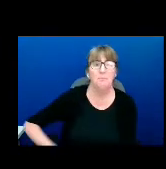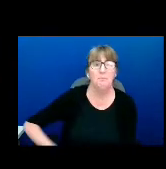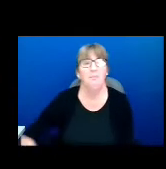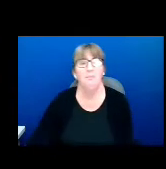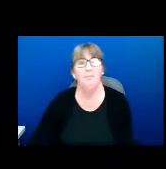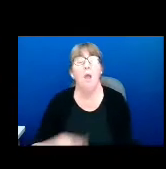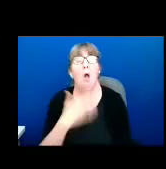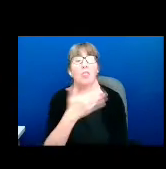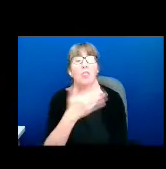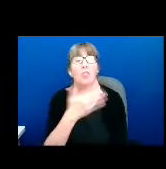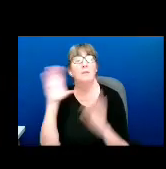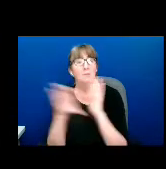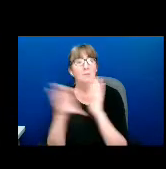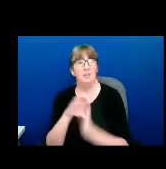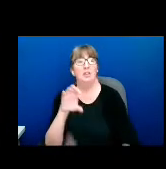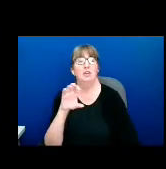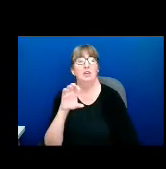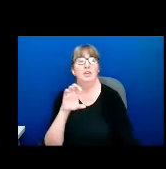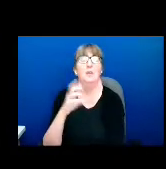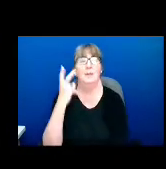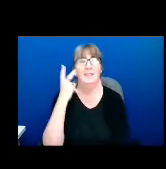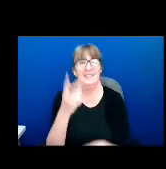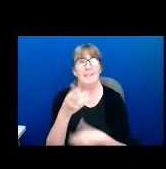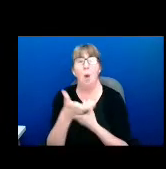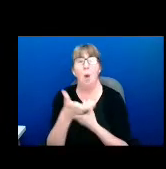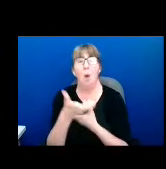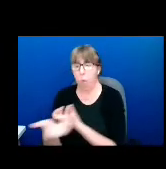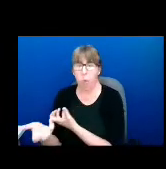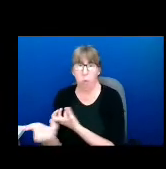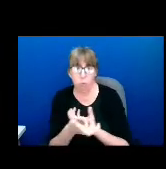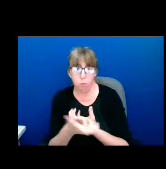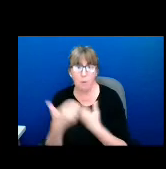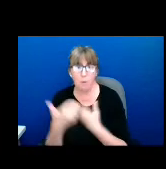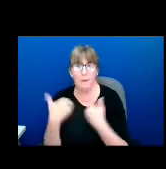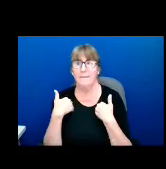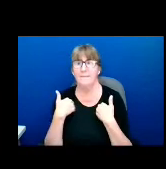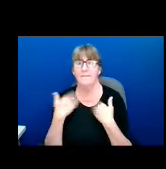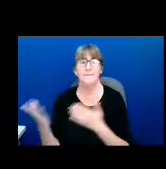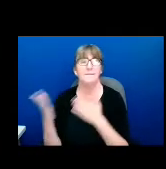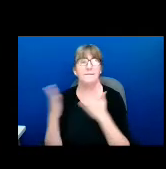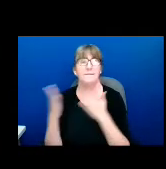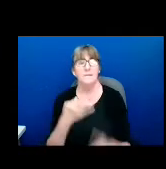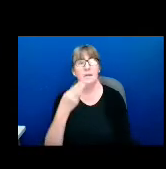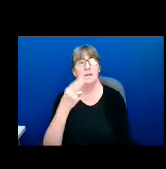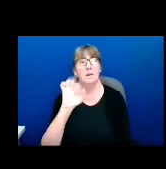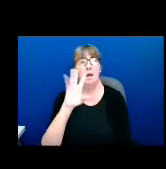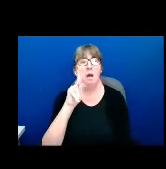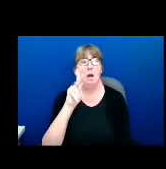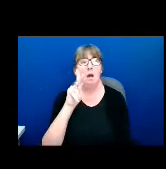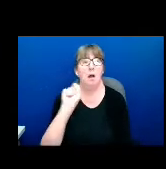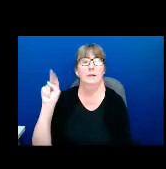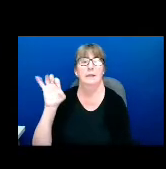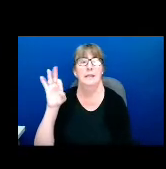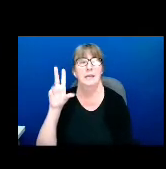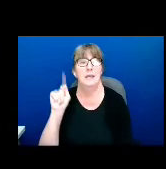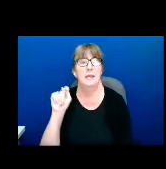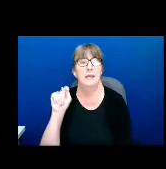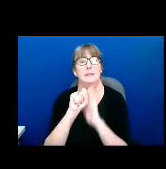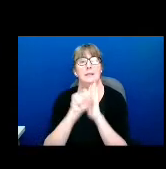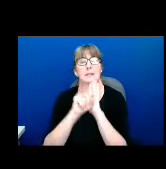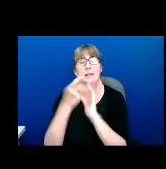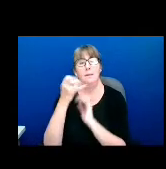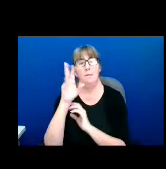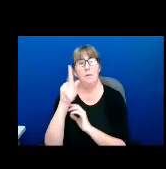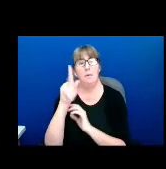You can go on. This is a shot of at Hawks Nest State Park where they fixed and repaired